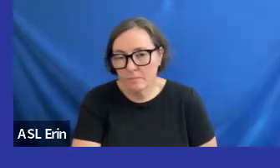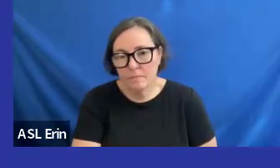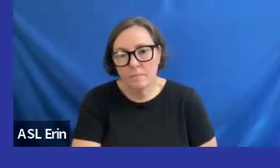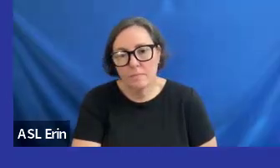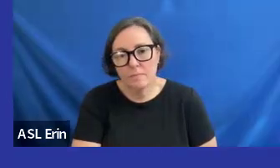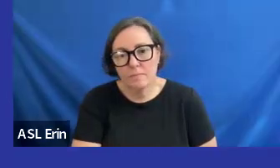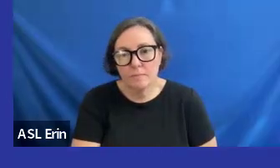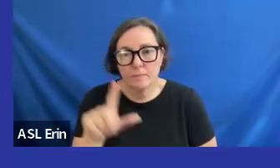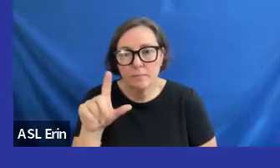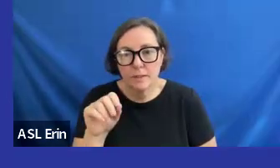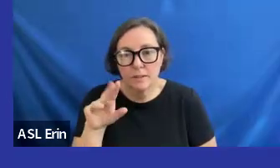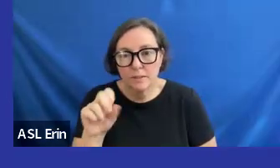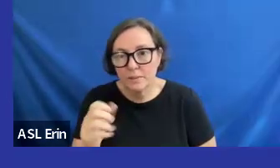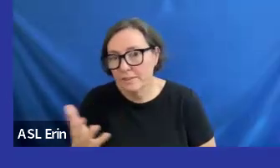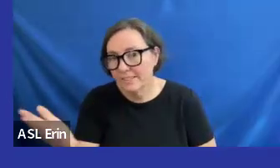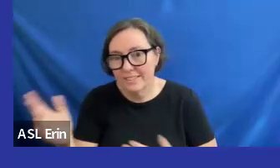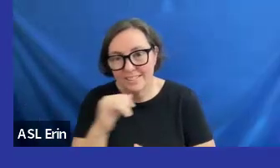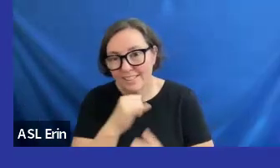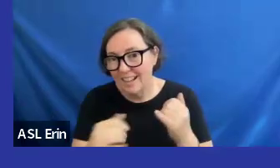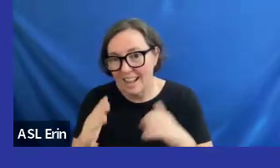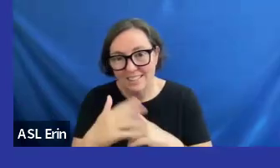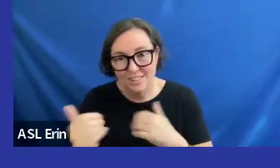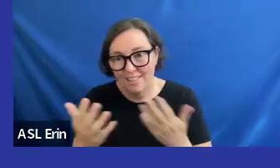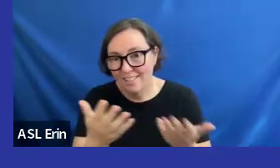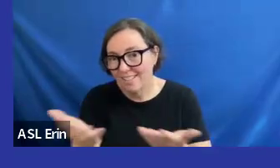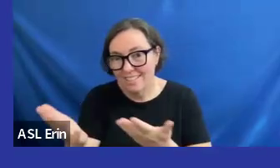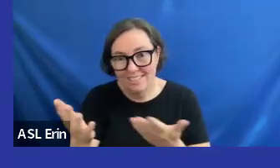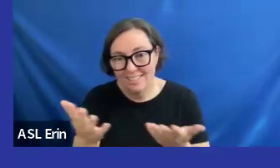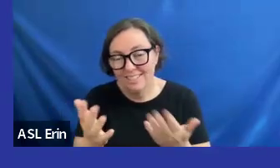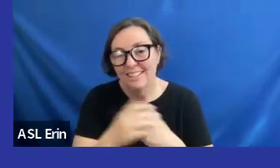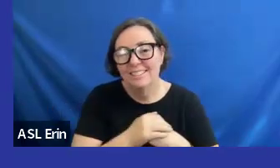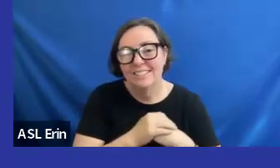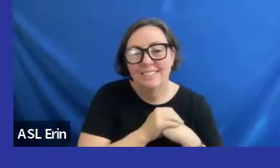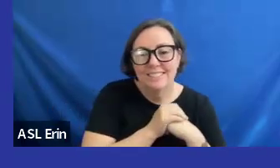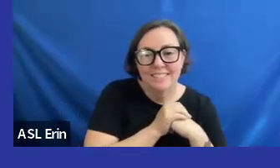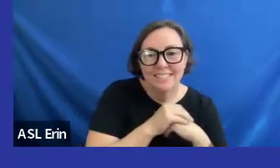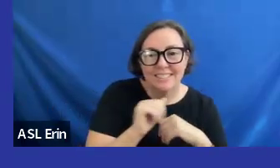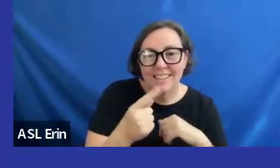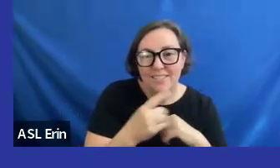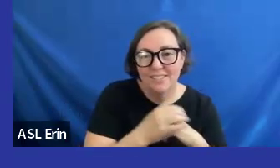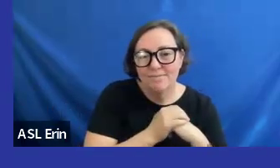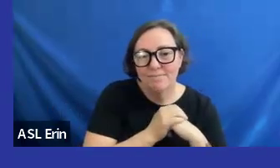Going once, going Last call. twice.